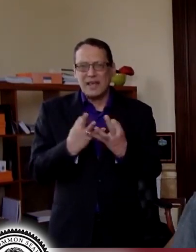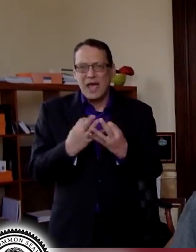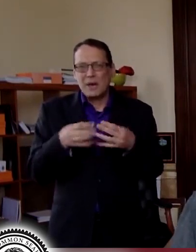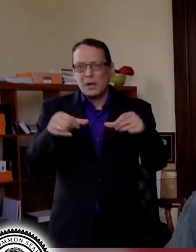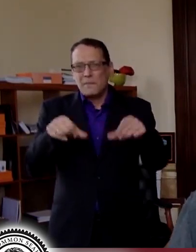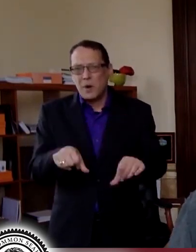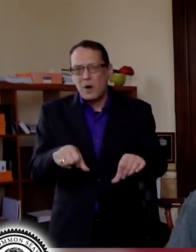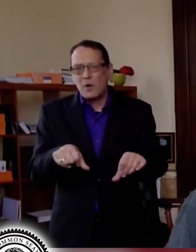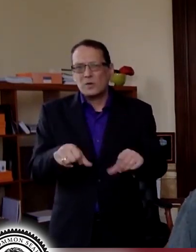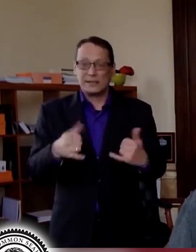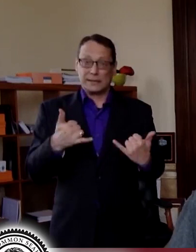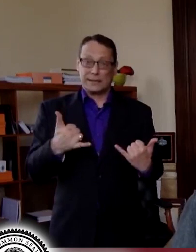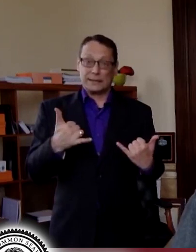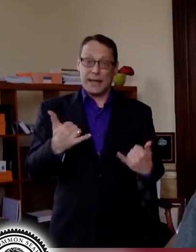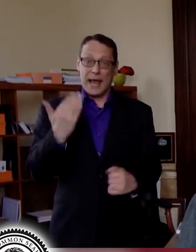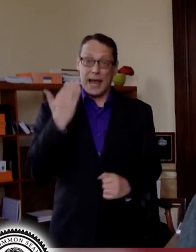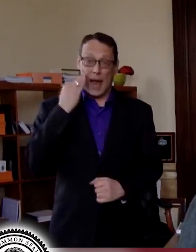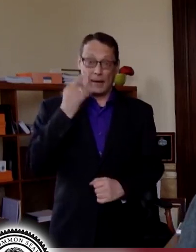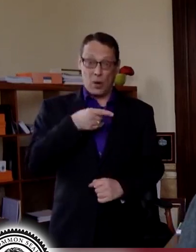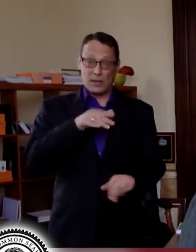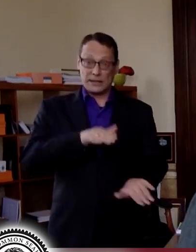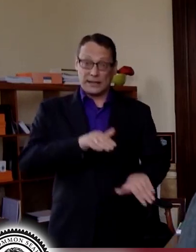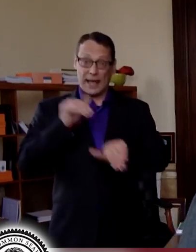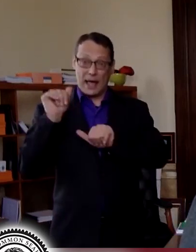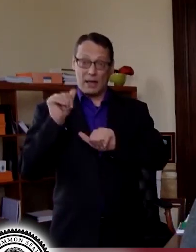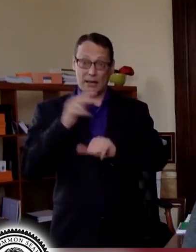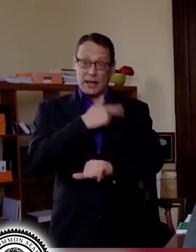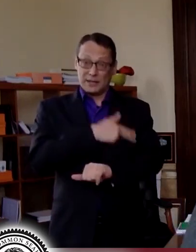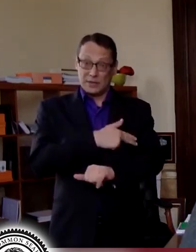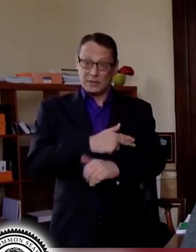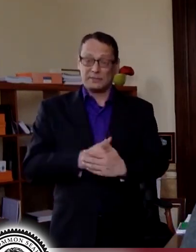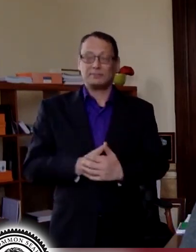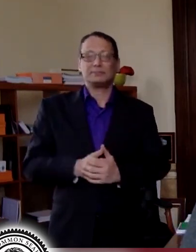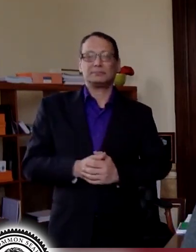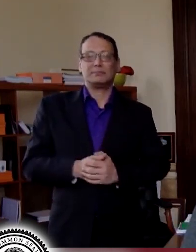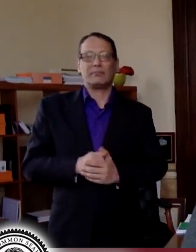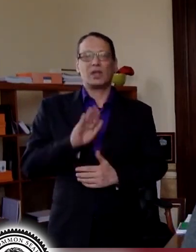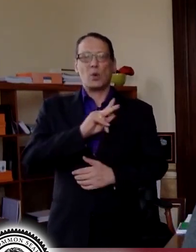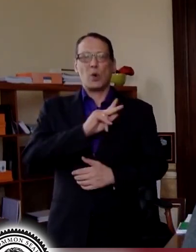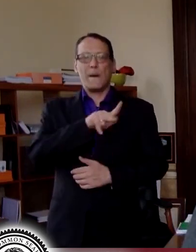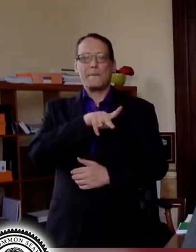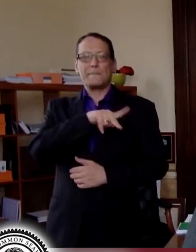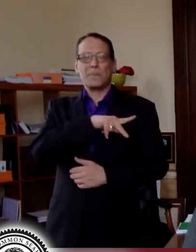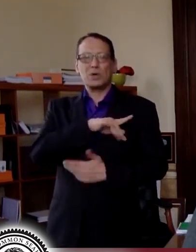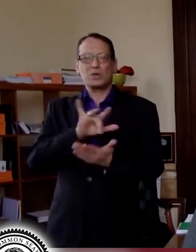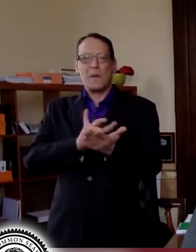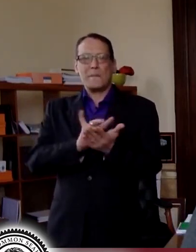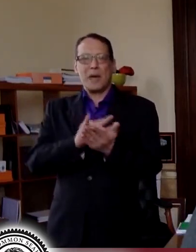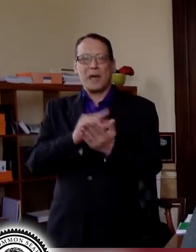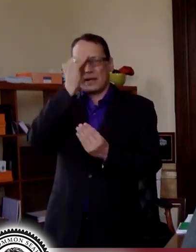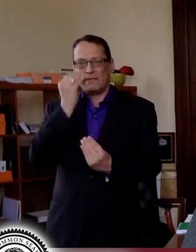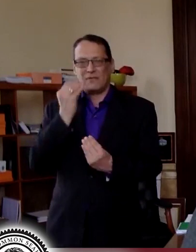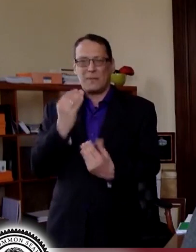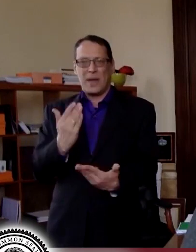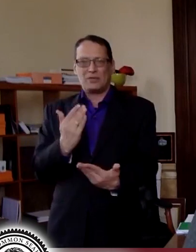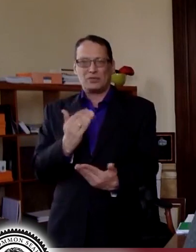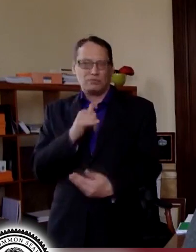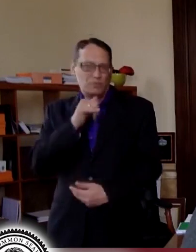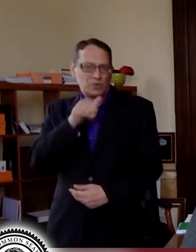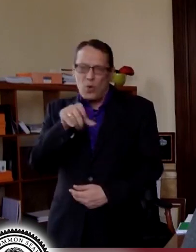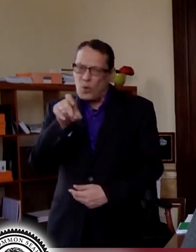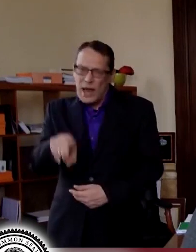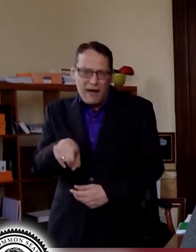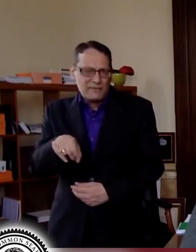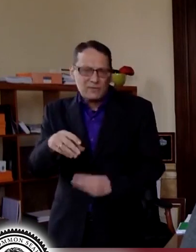posts. And so today I do know that he's getting out of the hospital. You know, your personal medical information is not something that you have to provide or